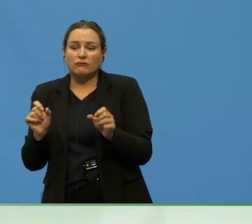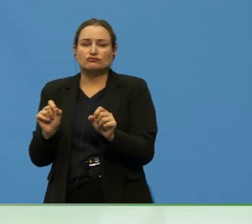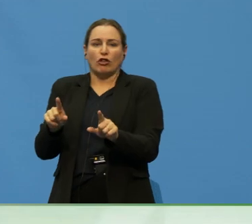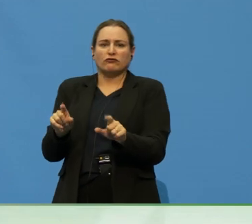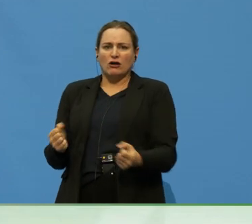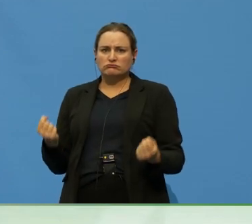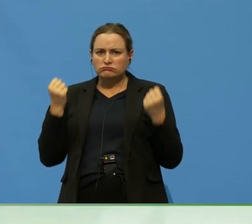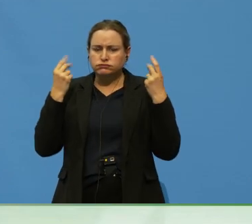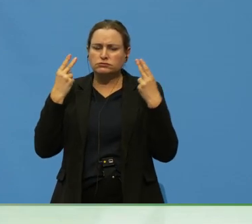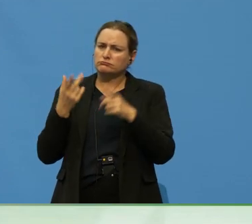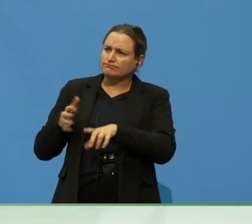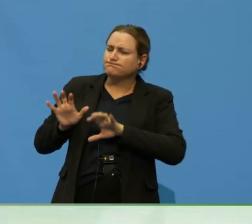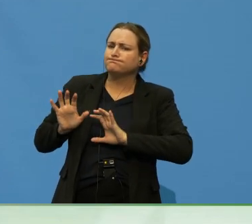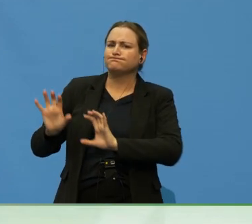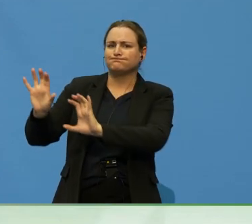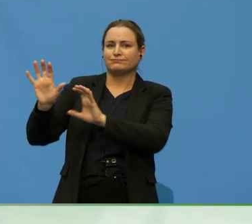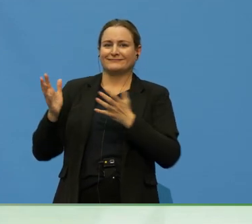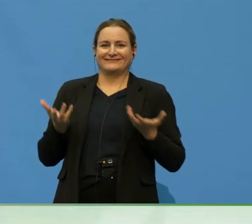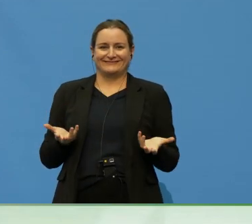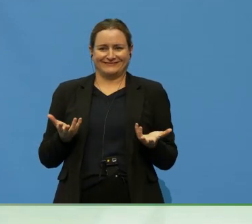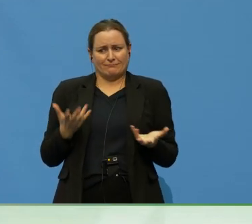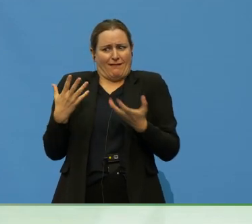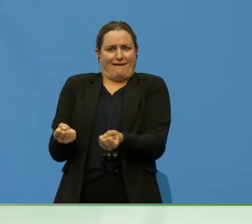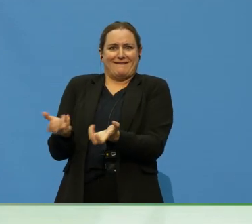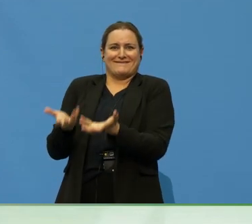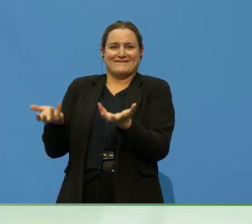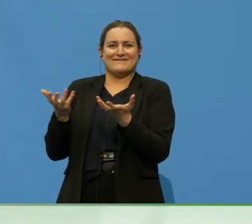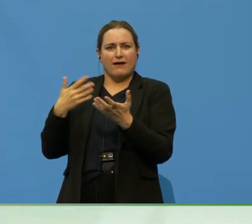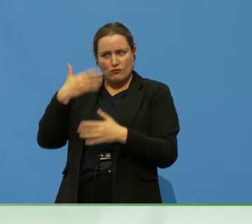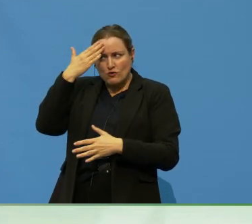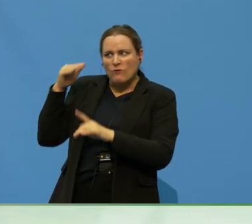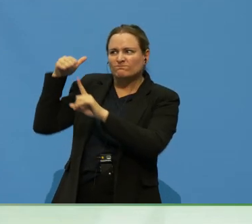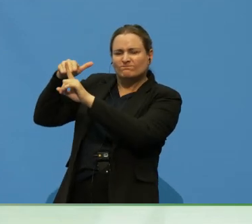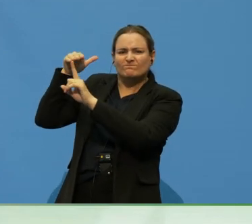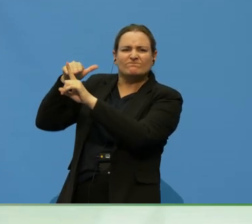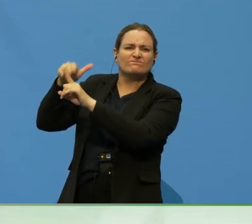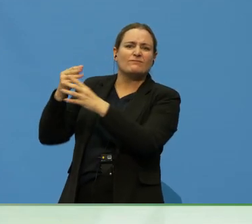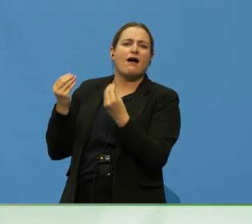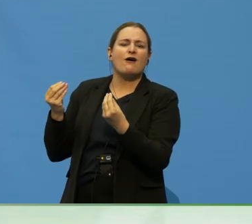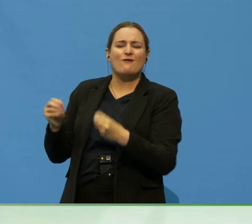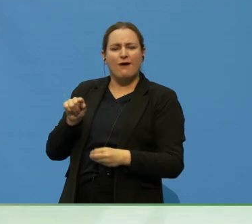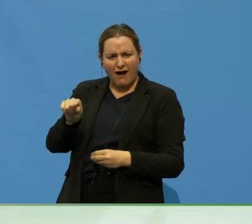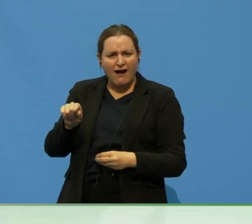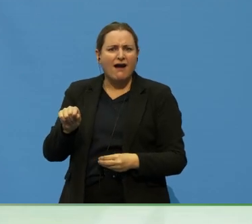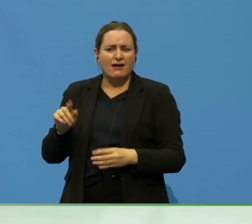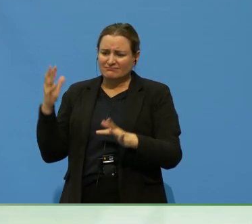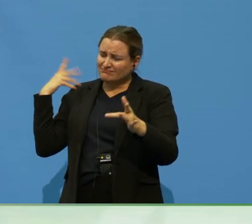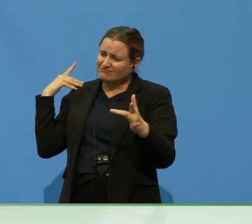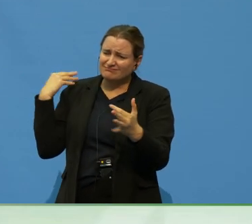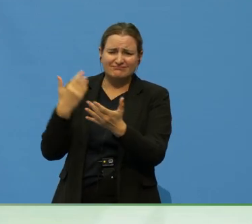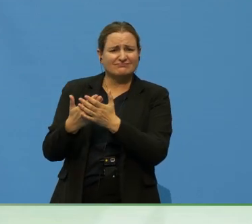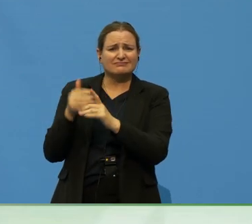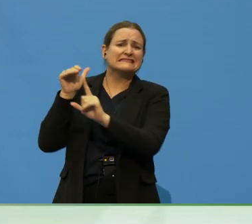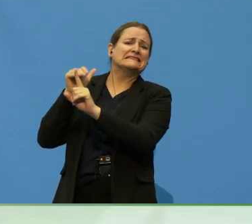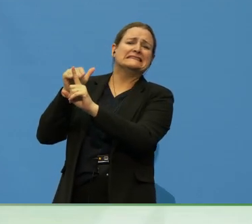advocacy tools. But they have advocacy tools already because they have been advocating for better